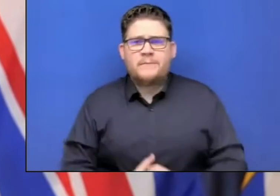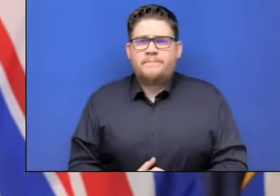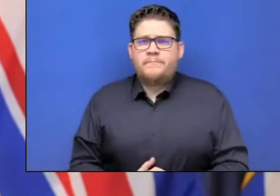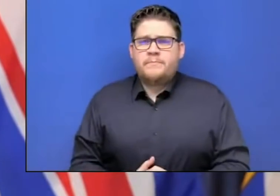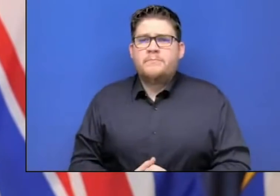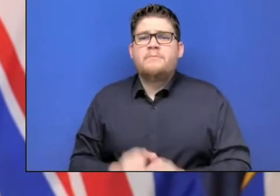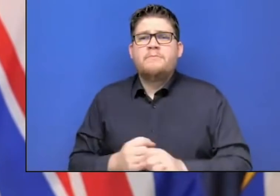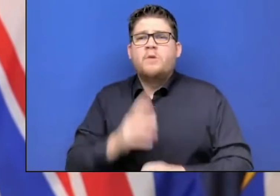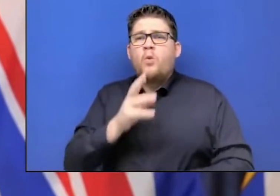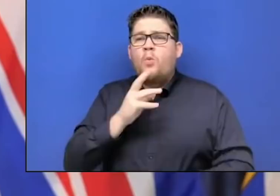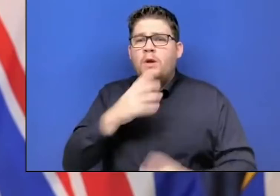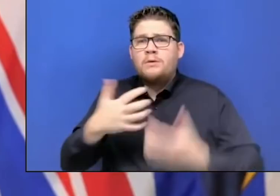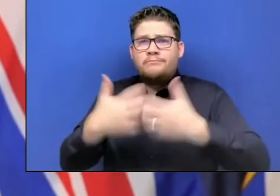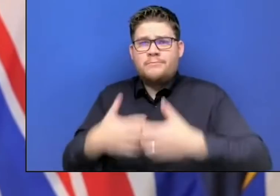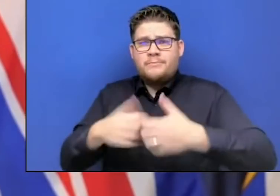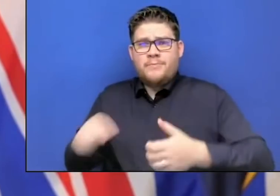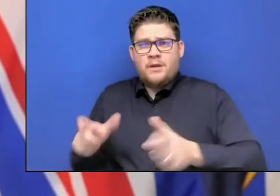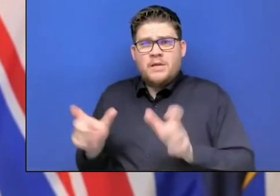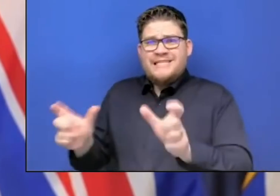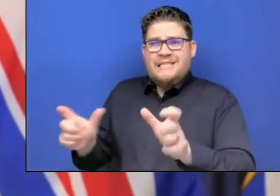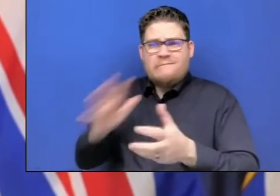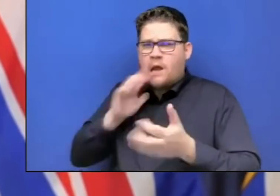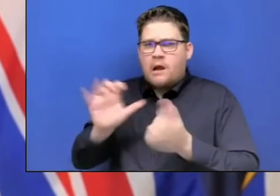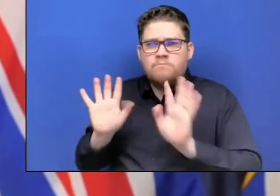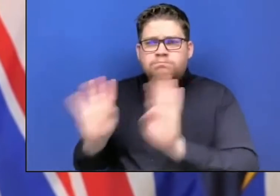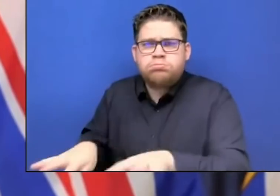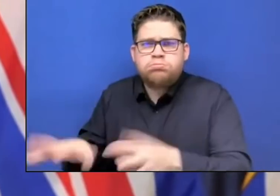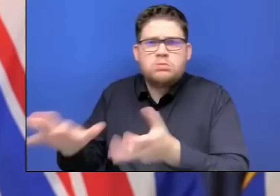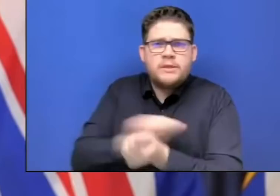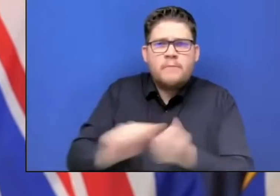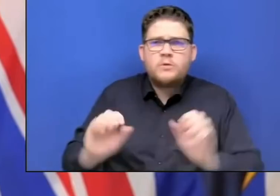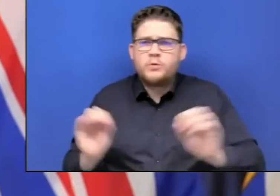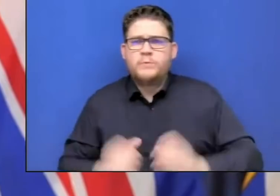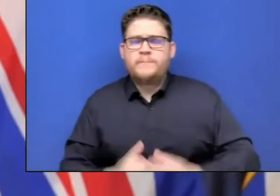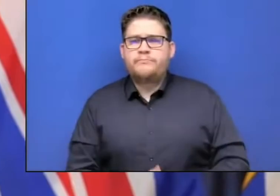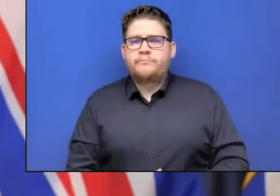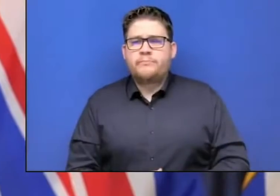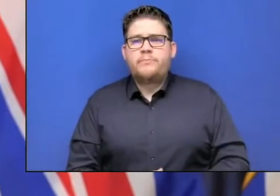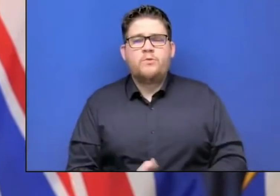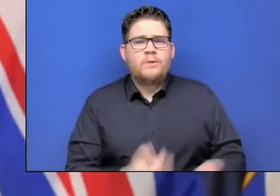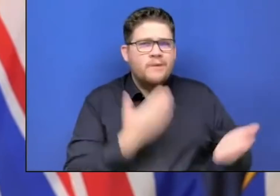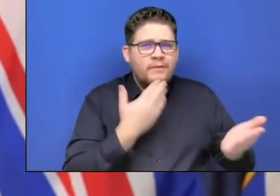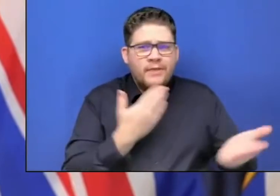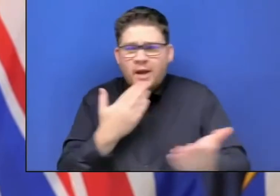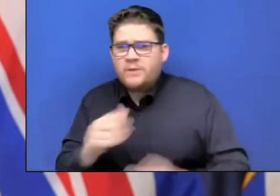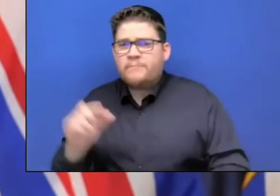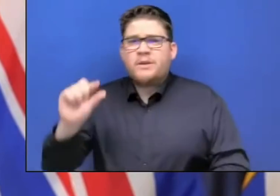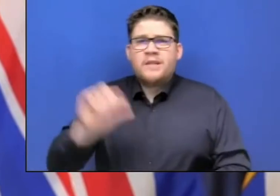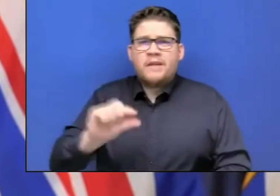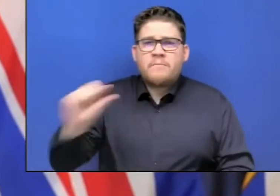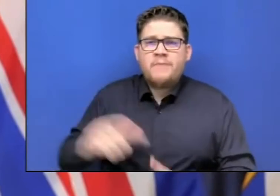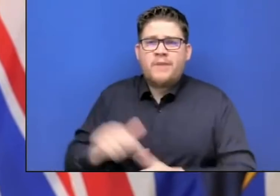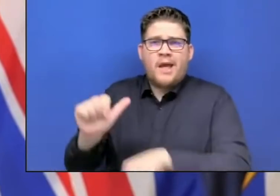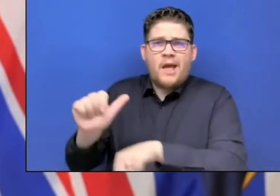other logistics assistance. I'd also want to thank the governments of Alberta, Saskatchewan, and Ontario, who